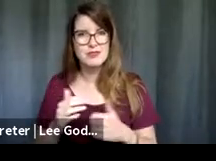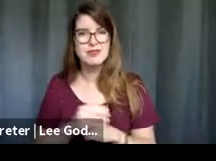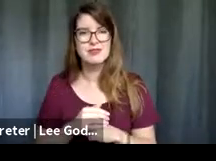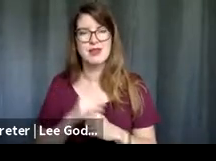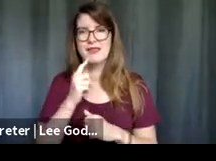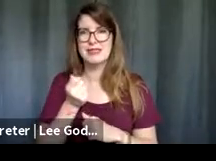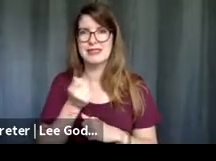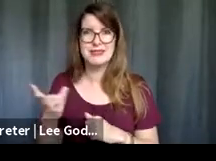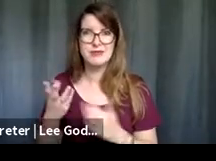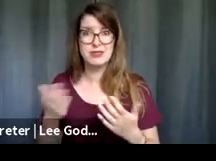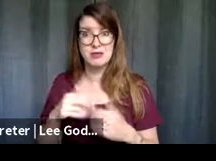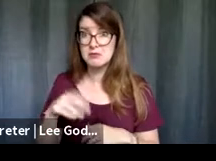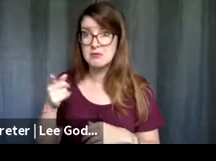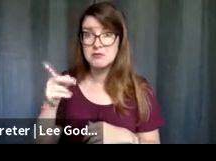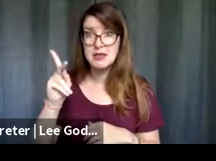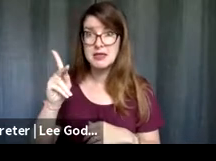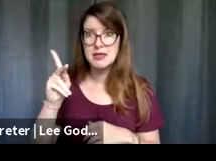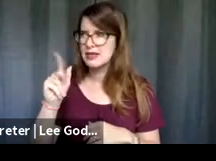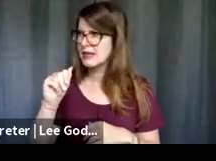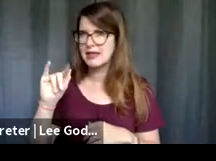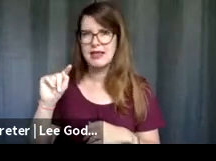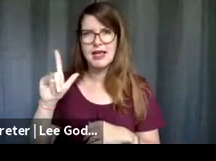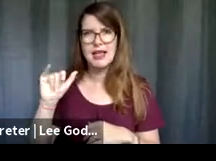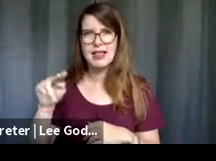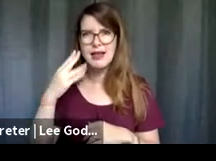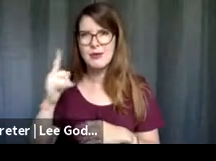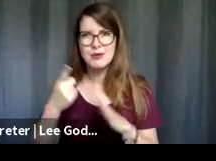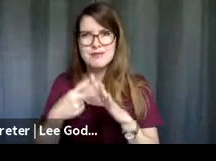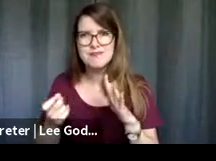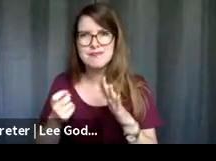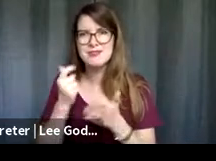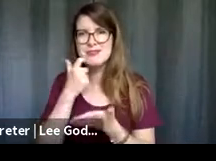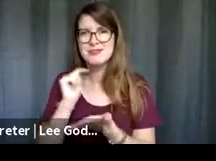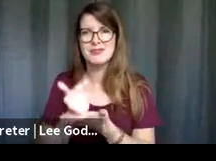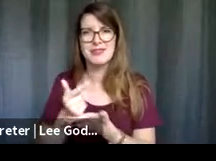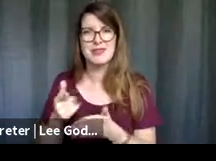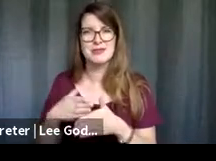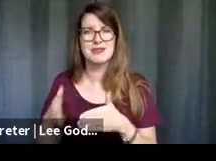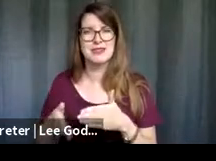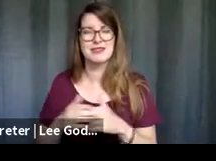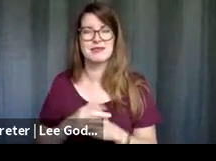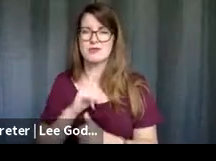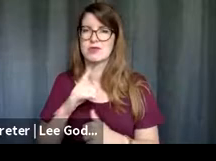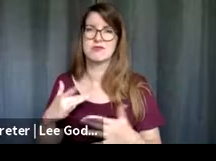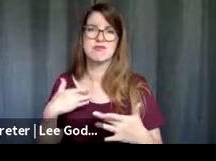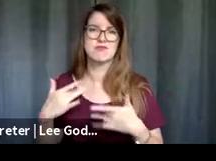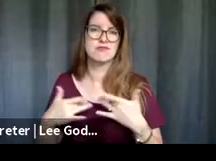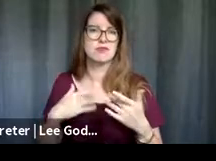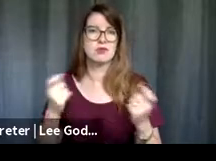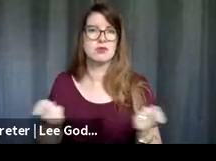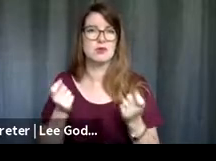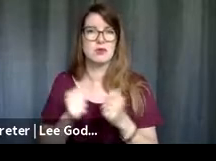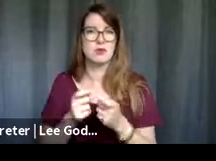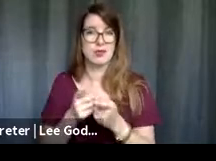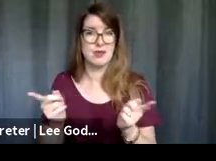several that are here. Actually, Caitlin, or I don't know where she went. She graduated this weekend. And so we're so excited to celebrate with